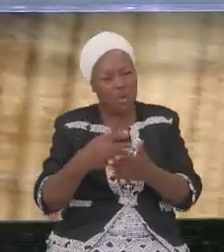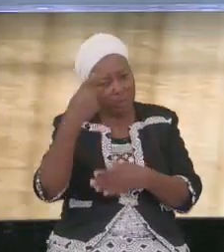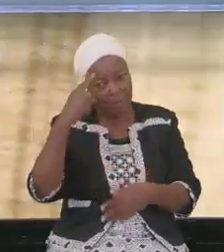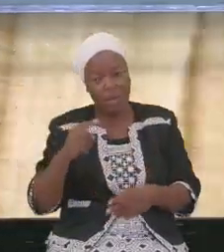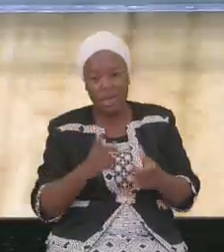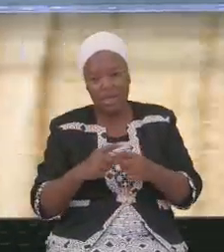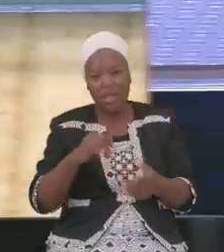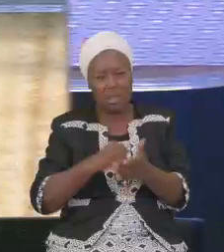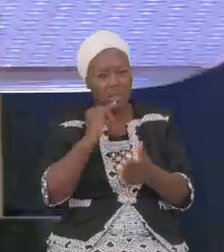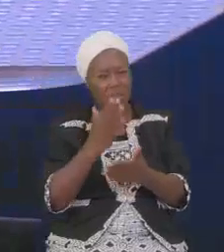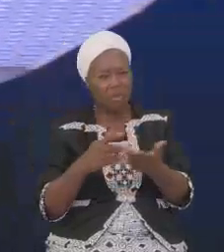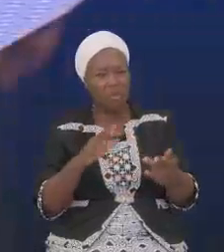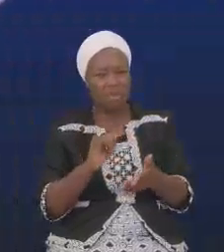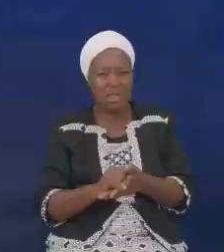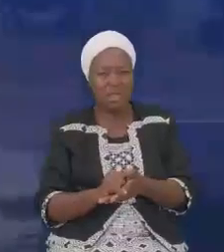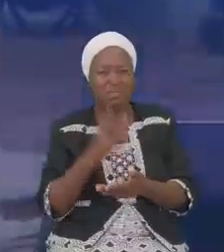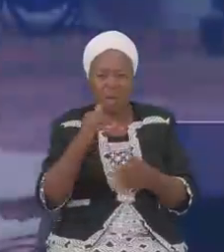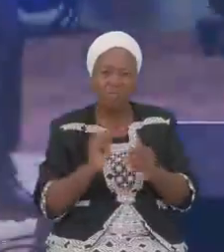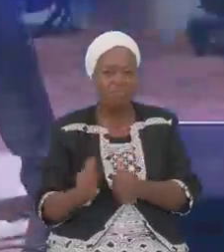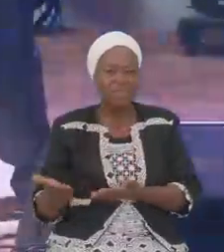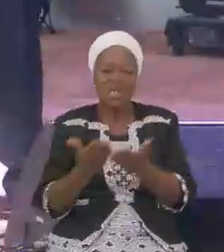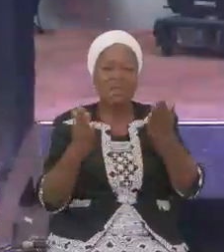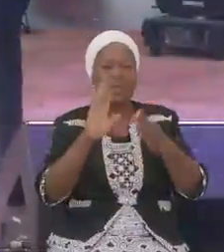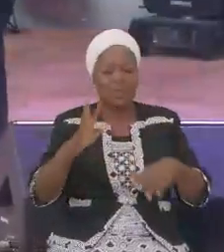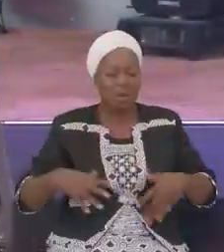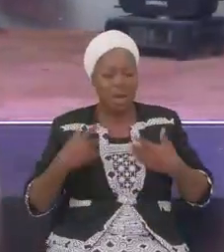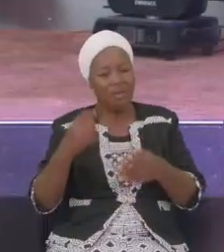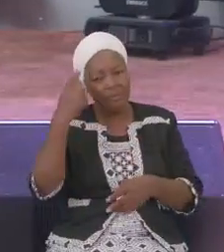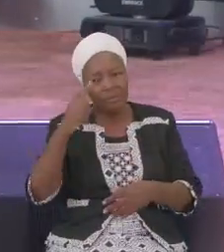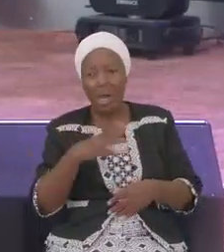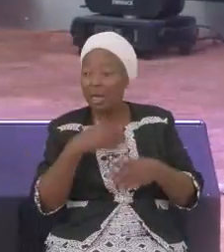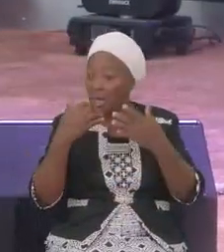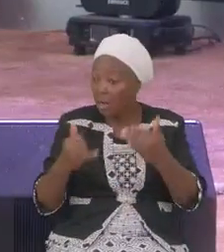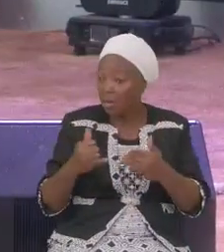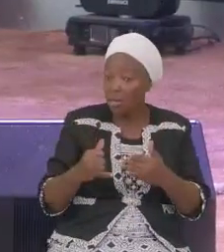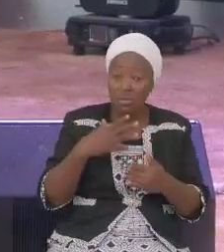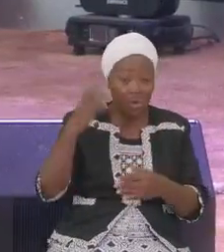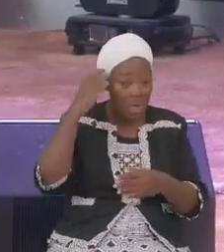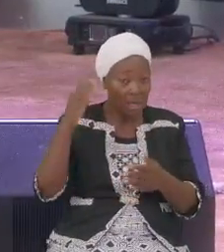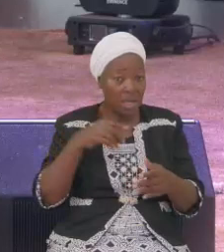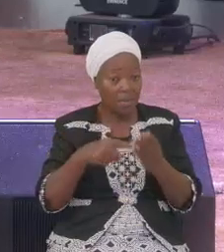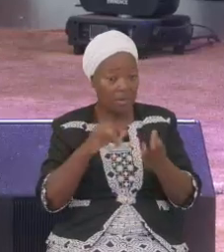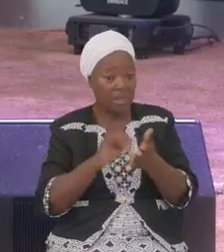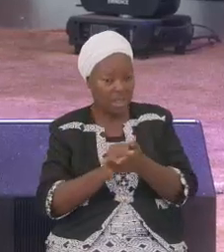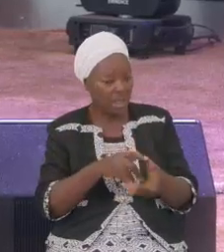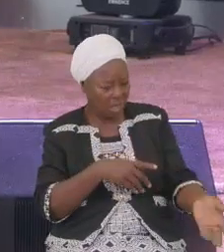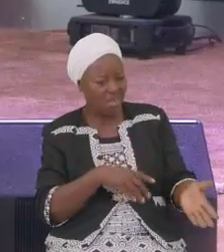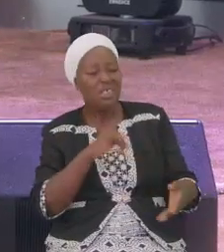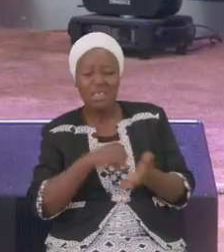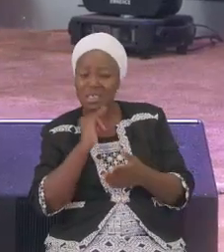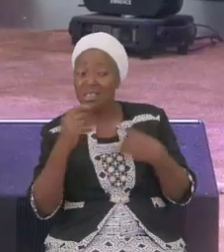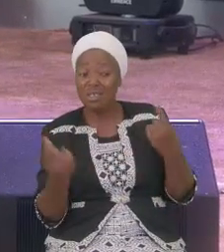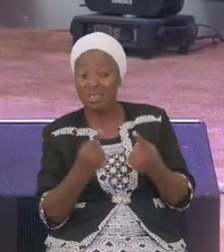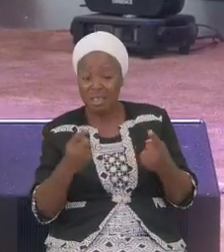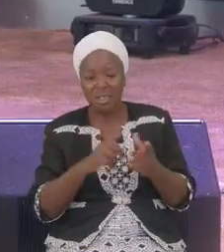have almost sacrificed your life for, and now you see it is iniquity, and you see it is turning your mind,